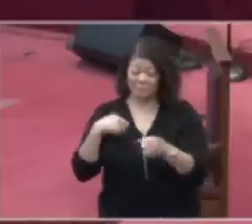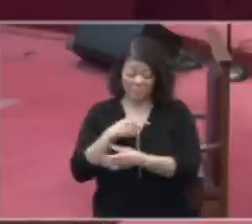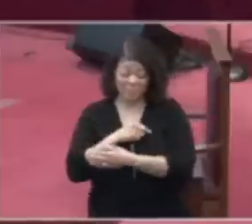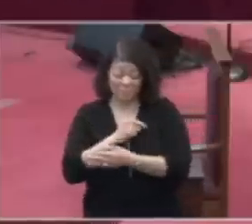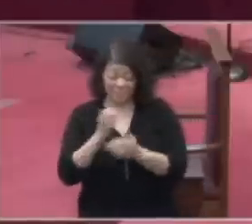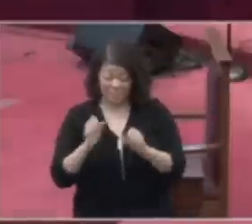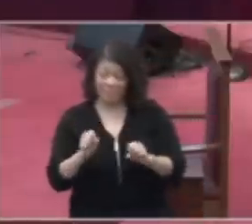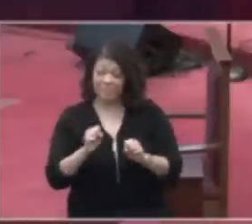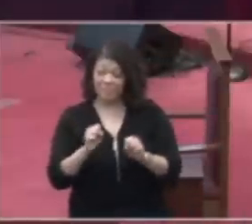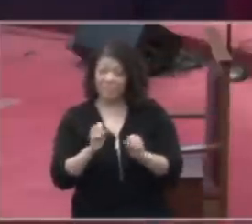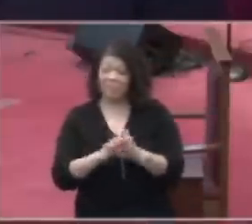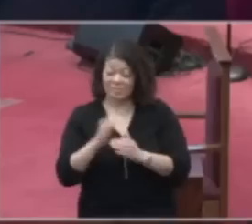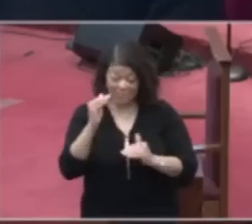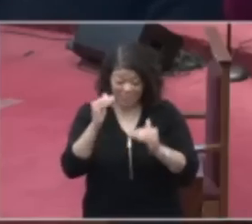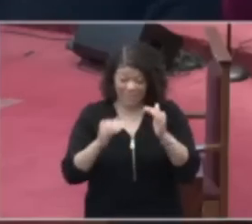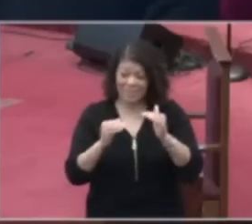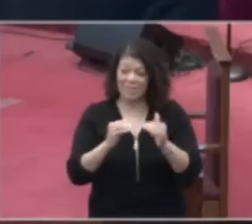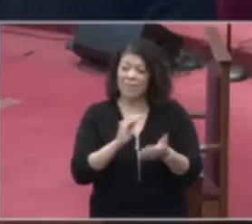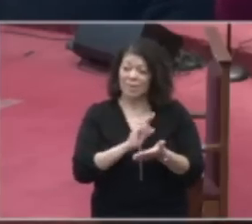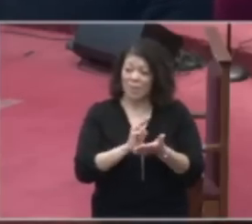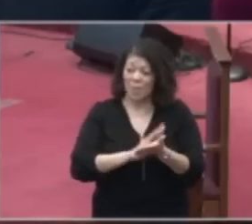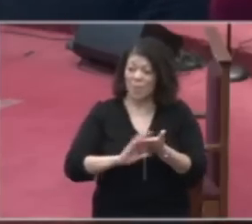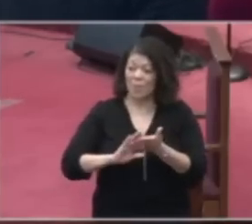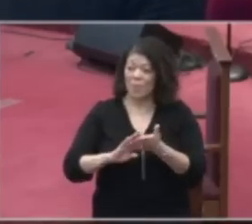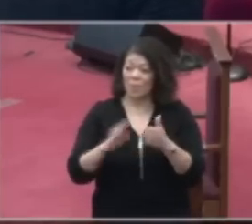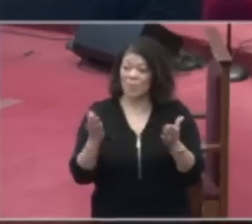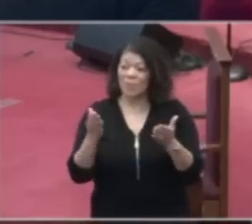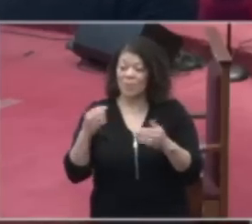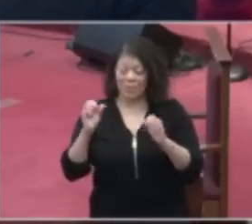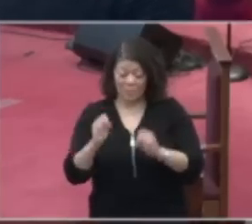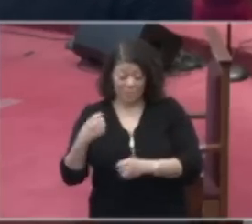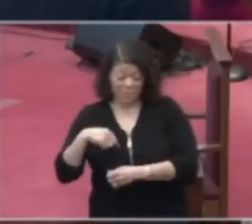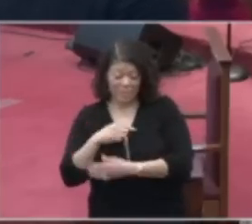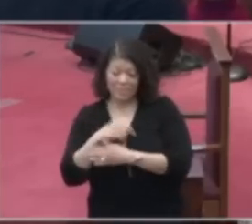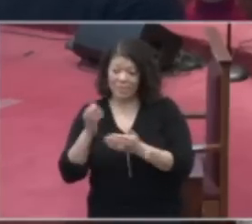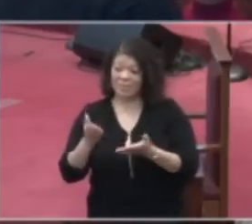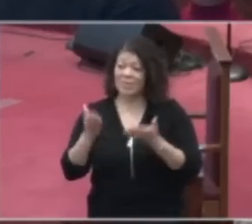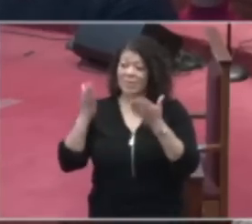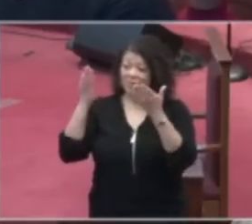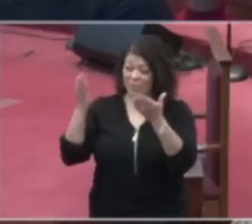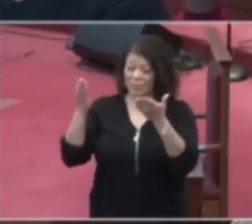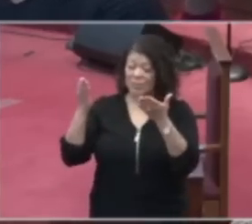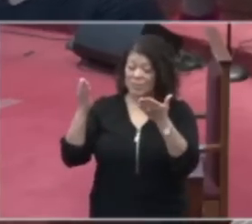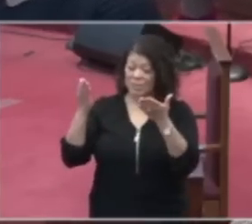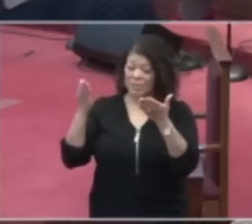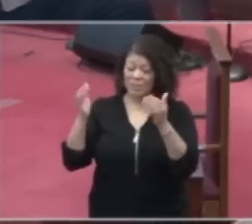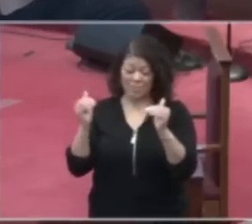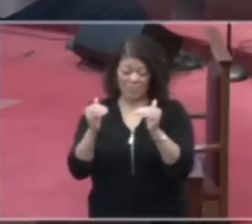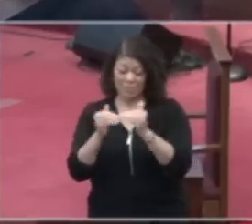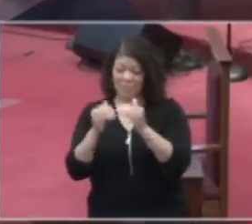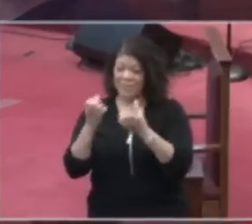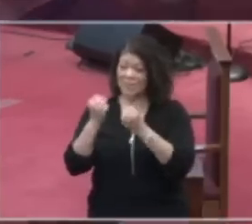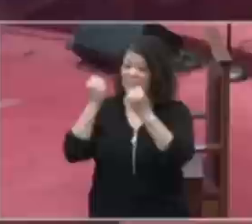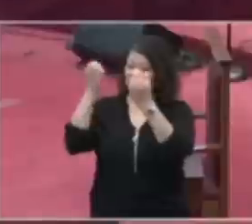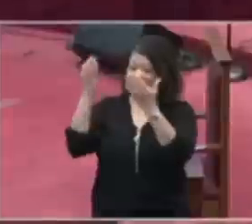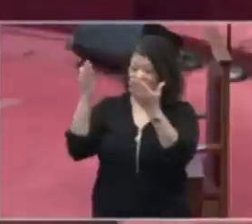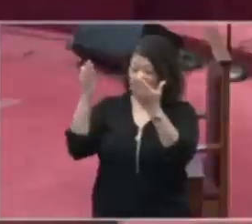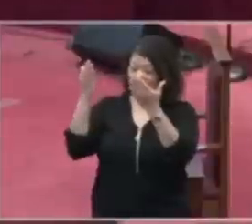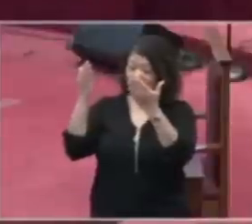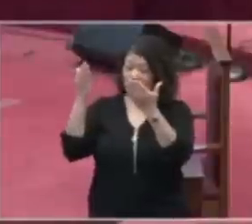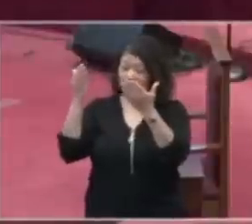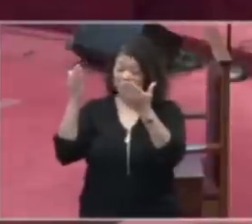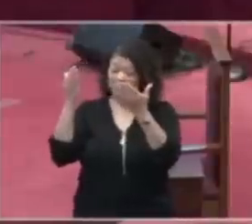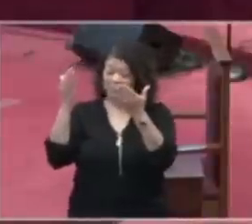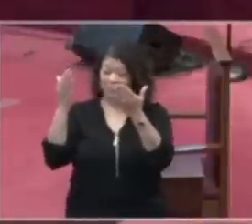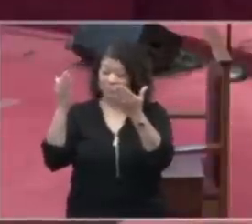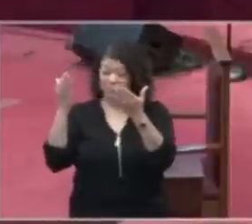what can we render unto you in comparison for the great sacrifice you've given us in Christ? And yet